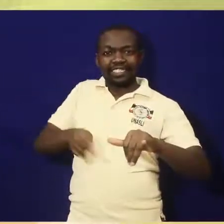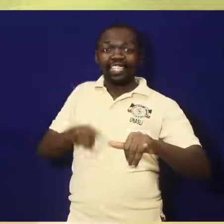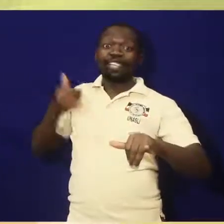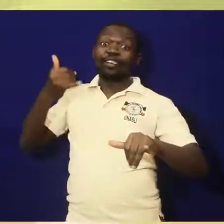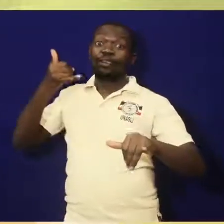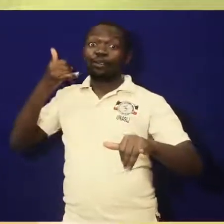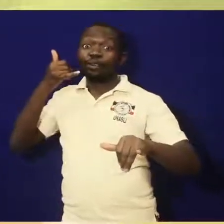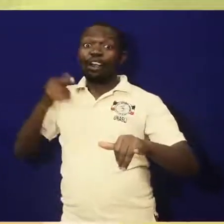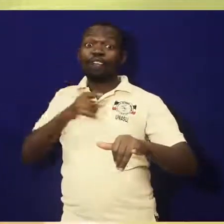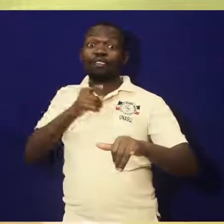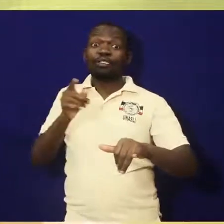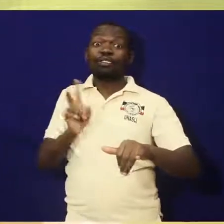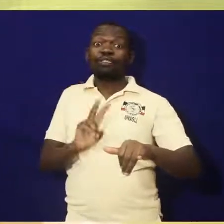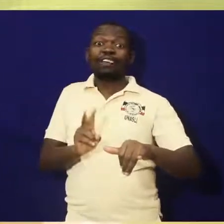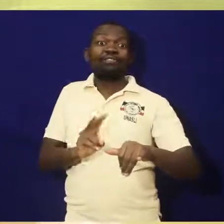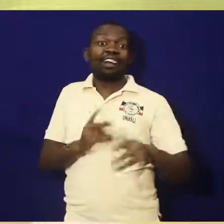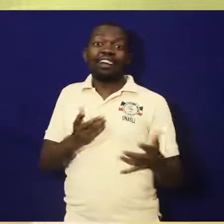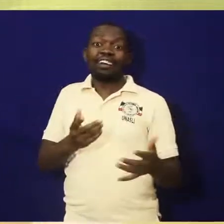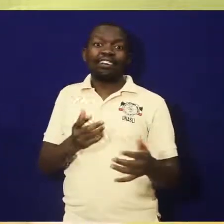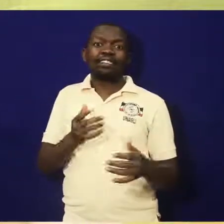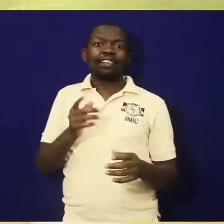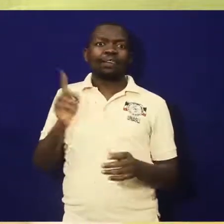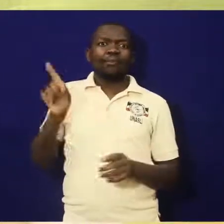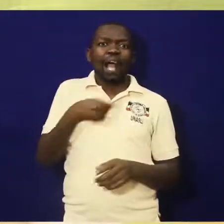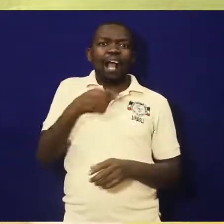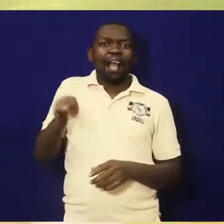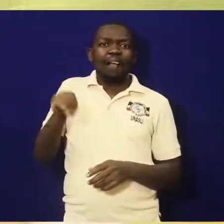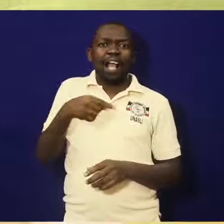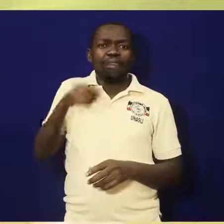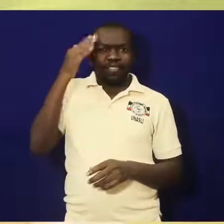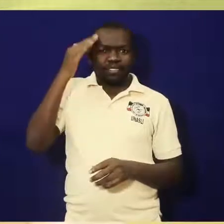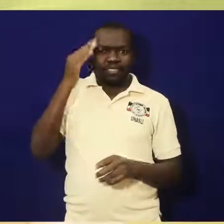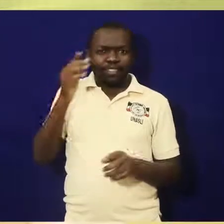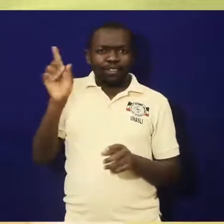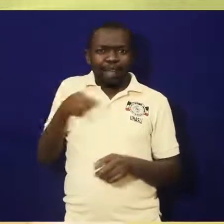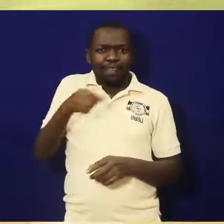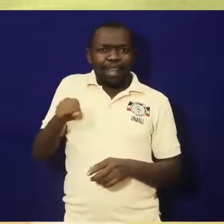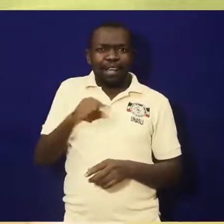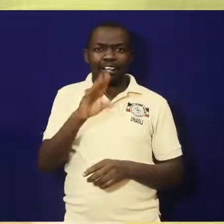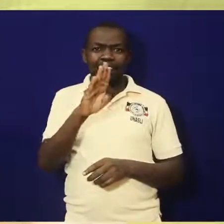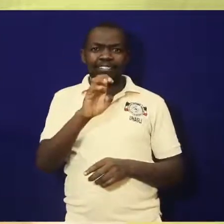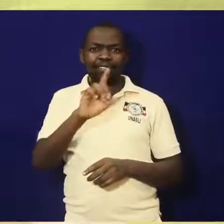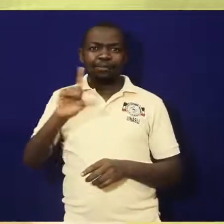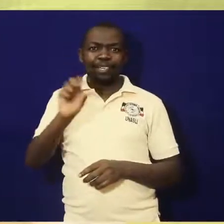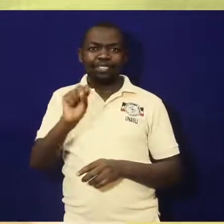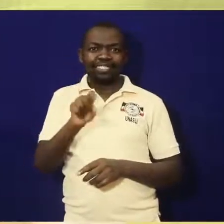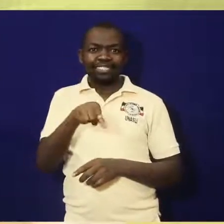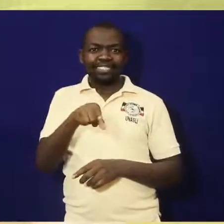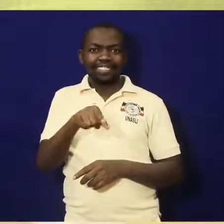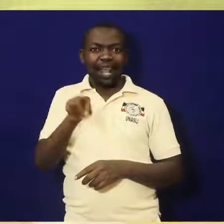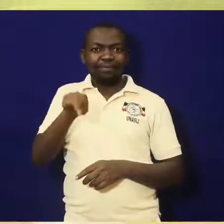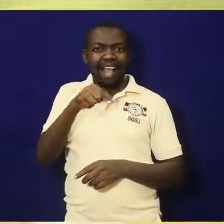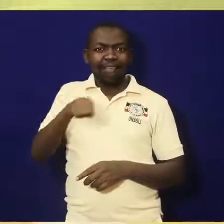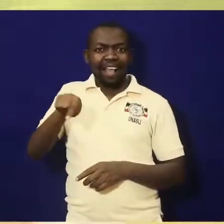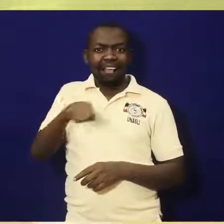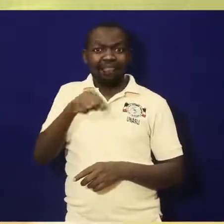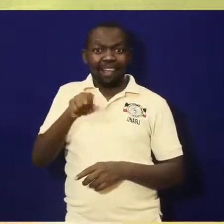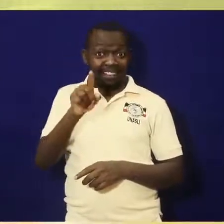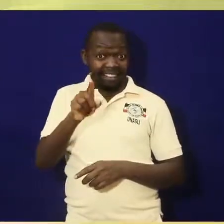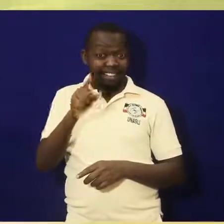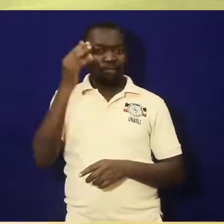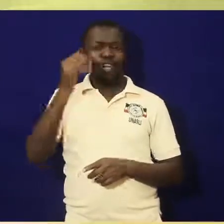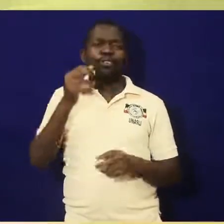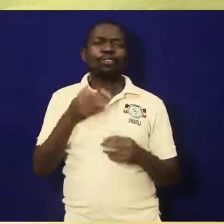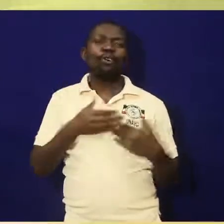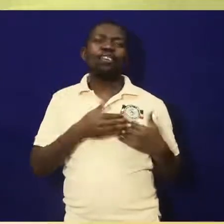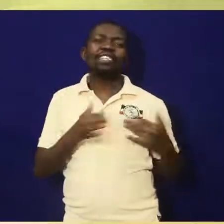of an electric bells. Now, how did you know this? Because honestly, even